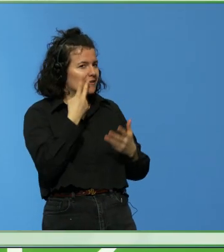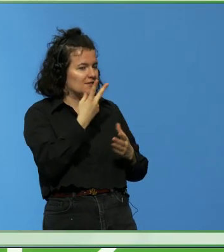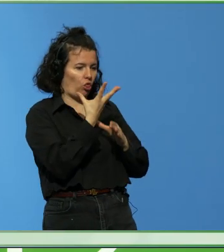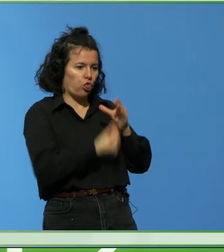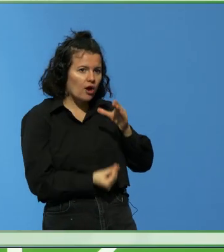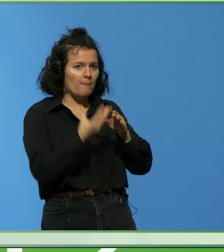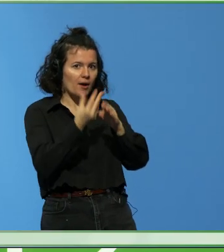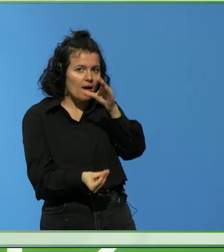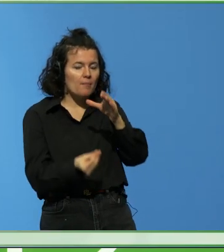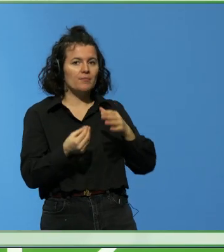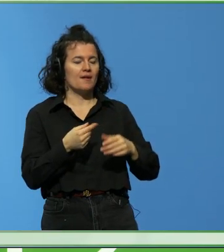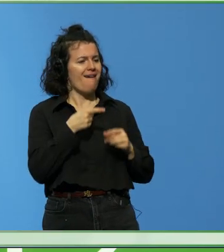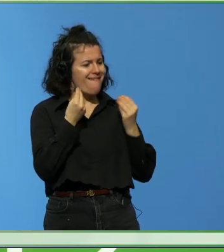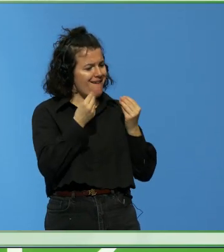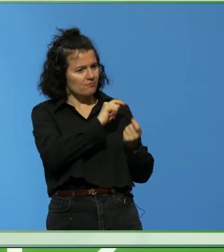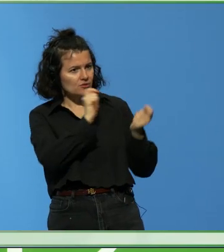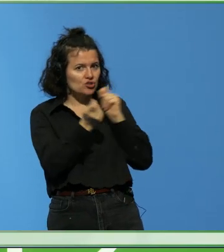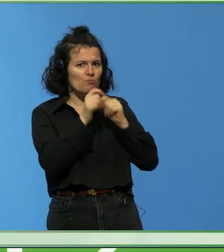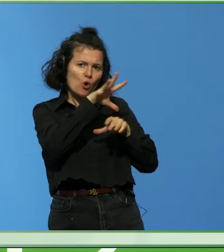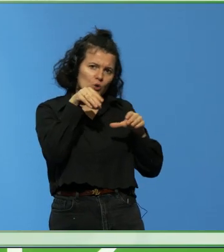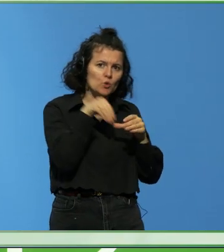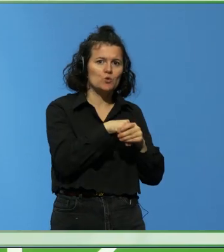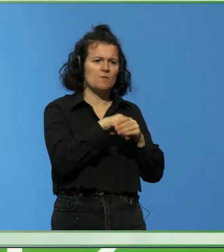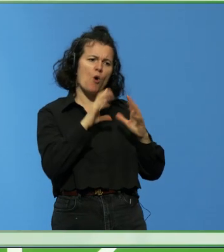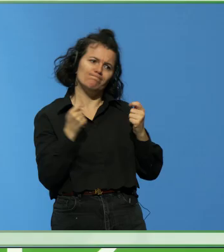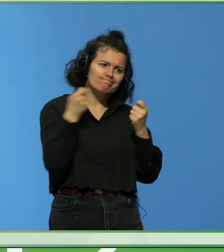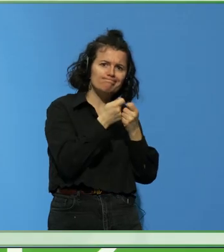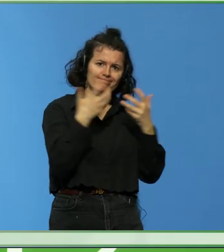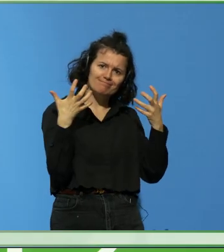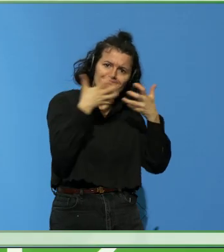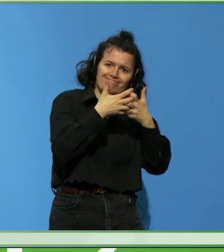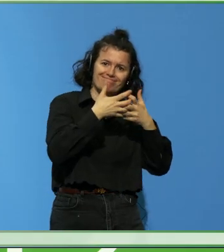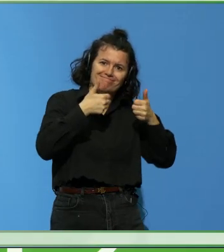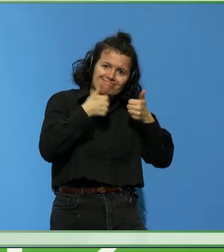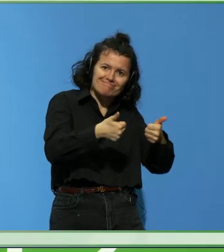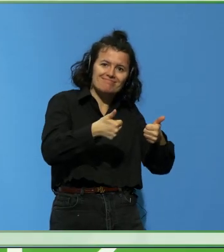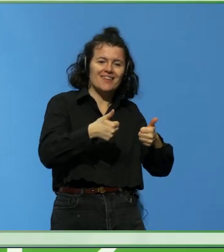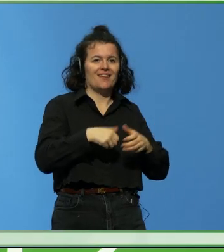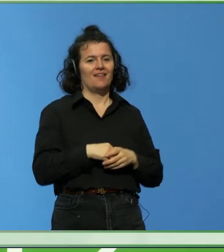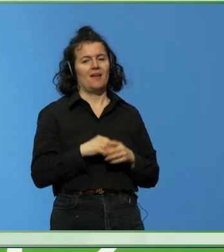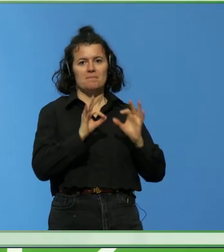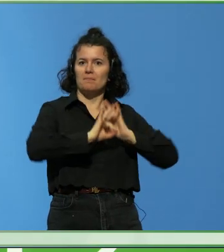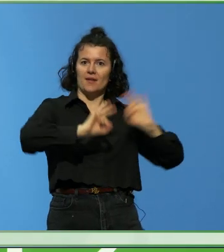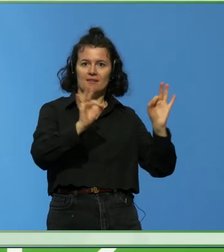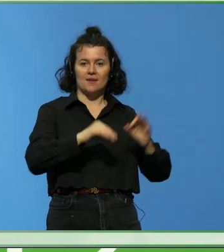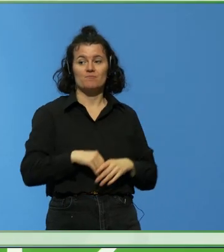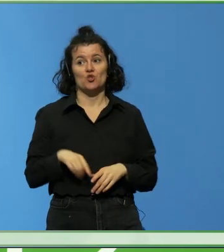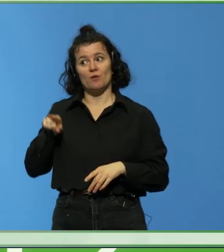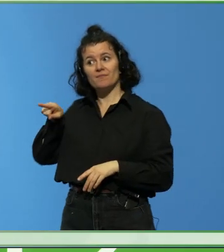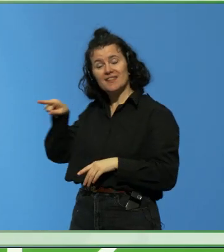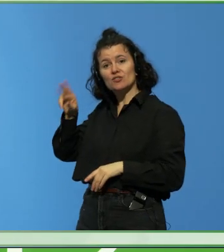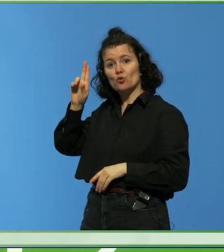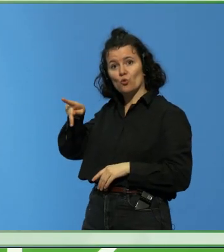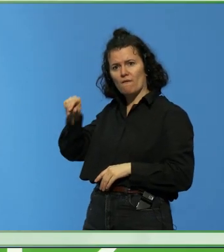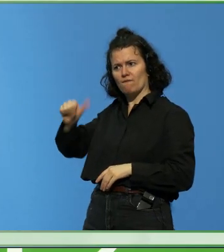inclusive, more friendly, and more understanding. And this is one of the first such case studies in the